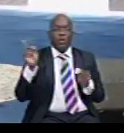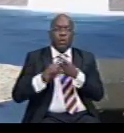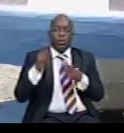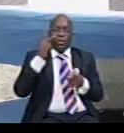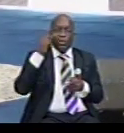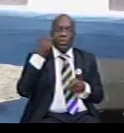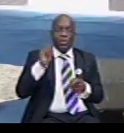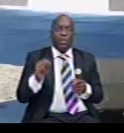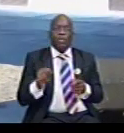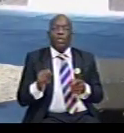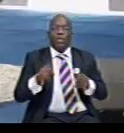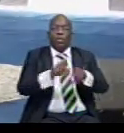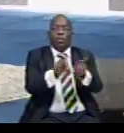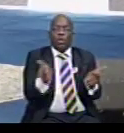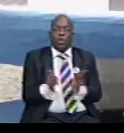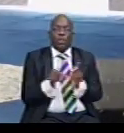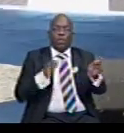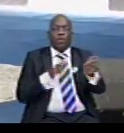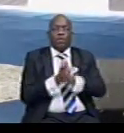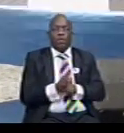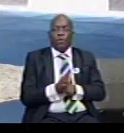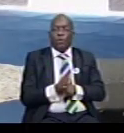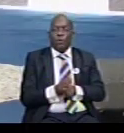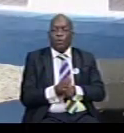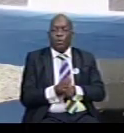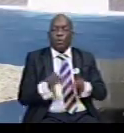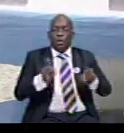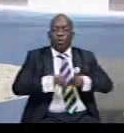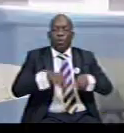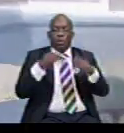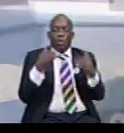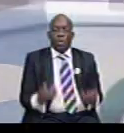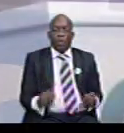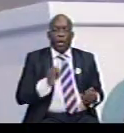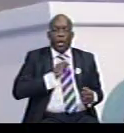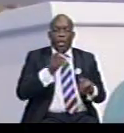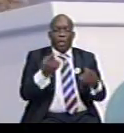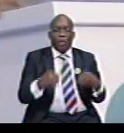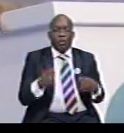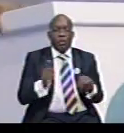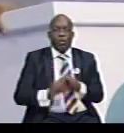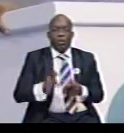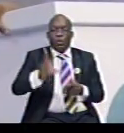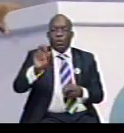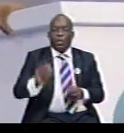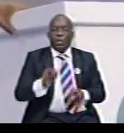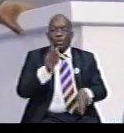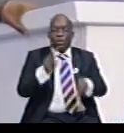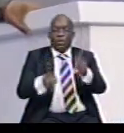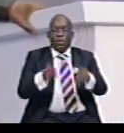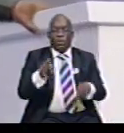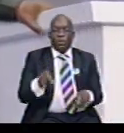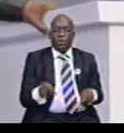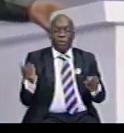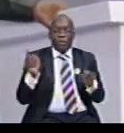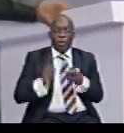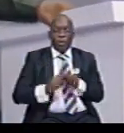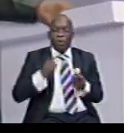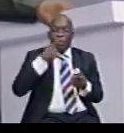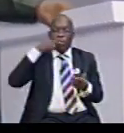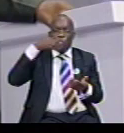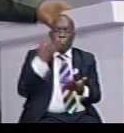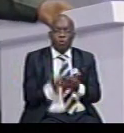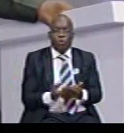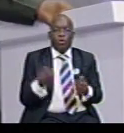up. And now I came to the 30 people to prove what they were telling